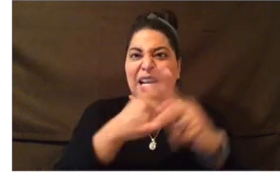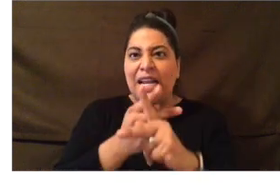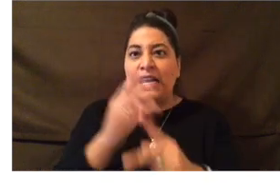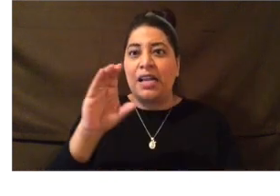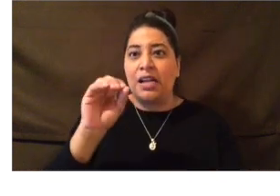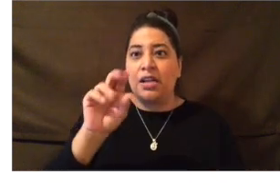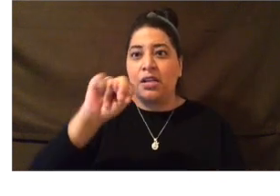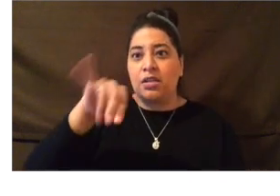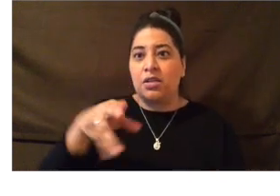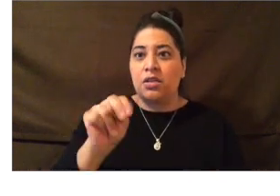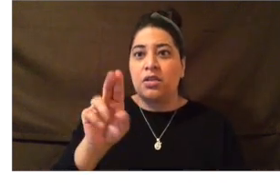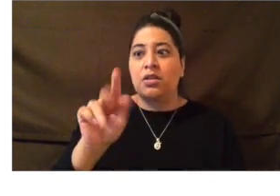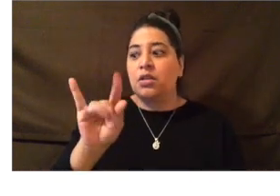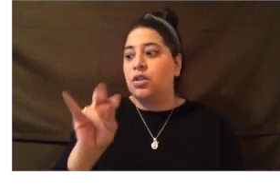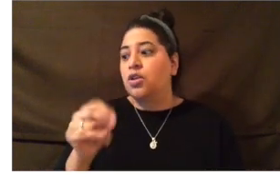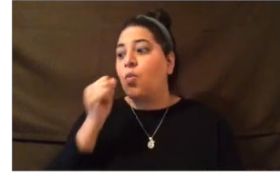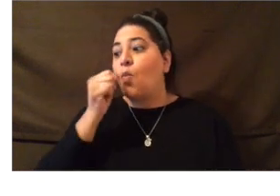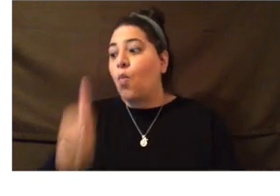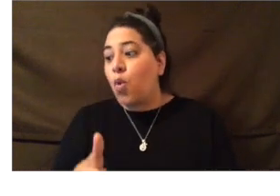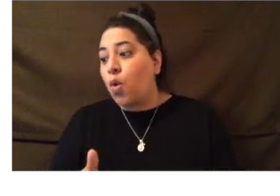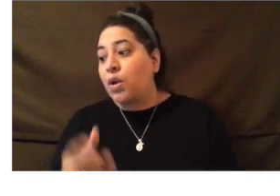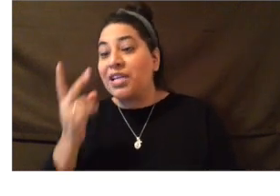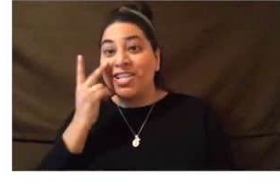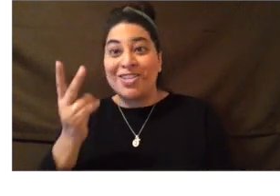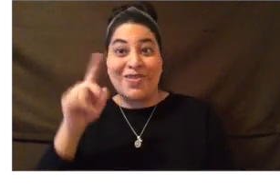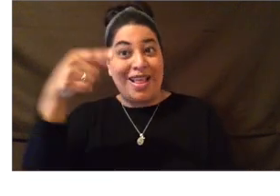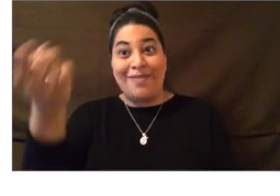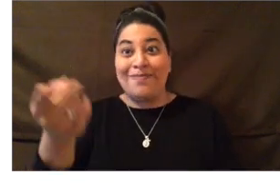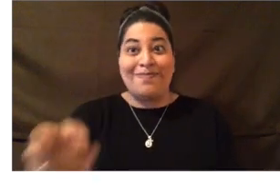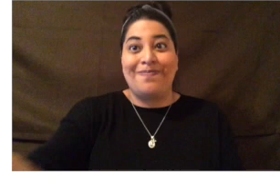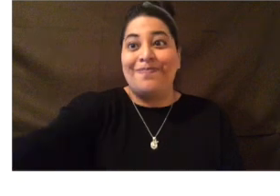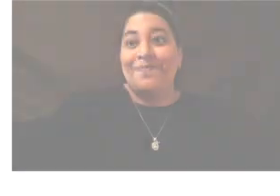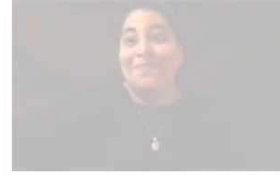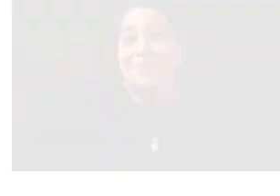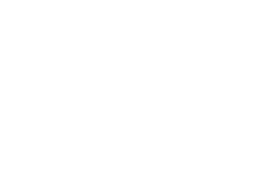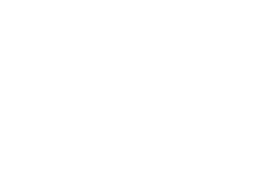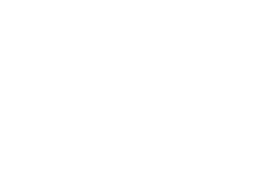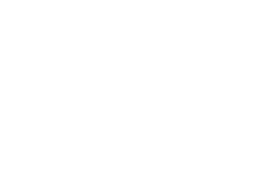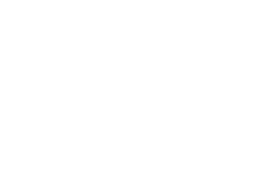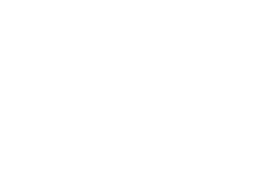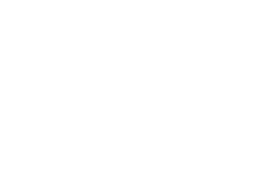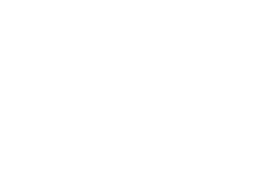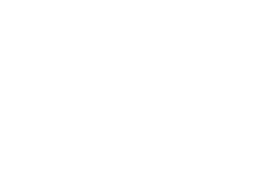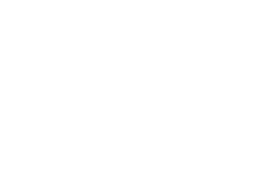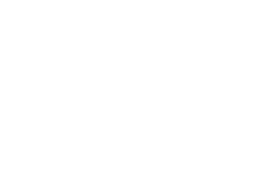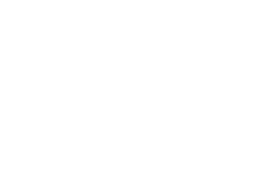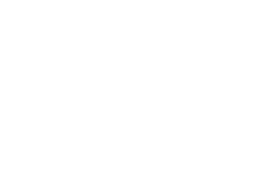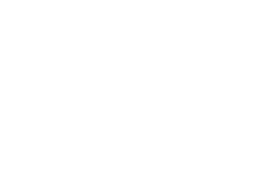more about a different kind of conjunction tomorrow. I will see you then.